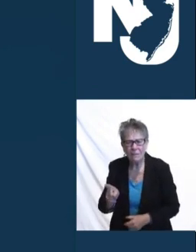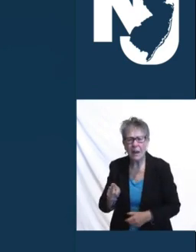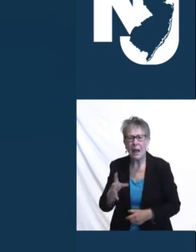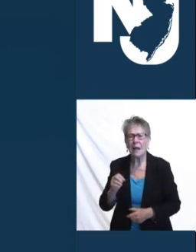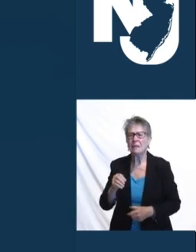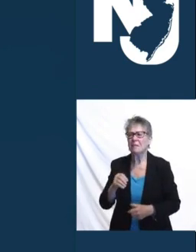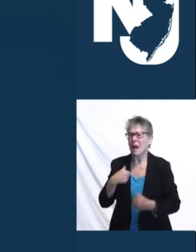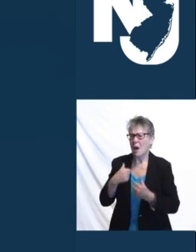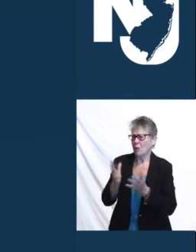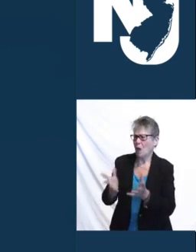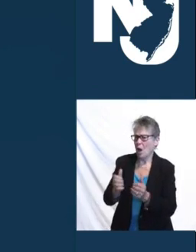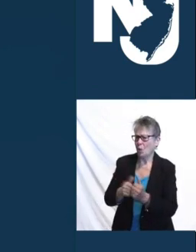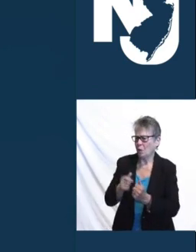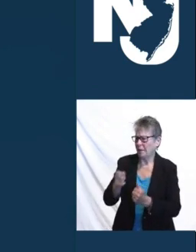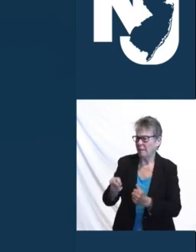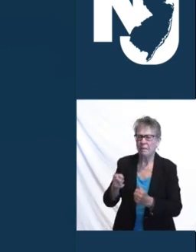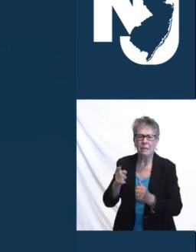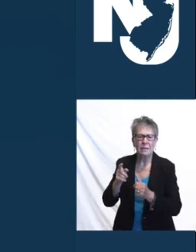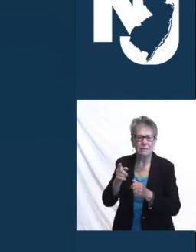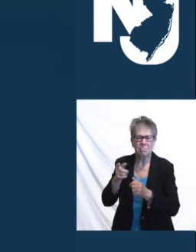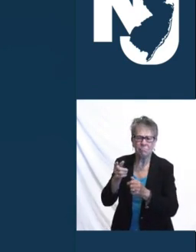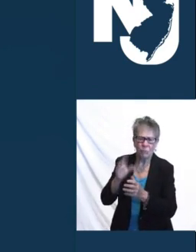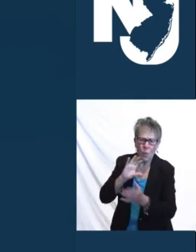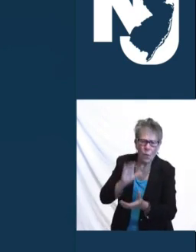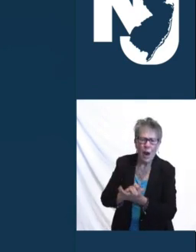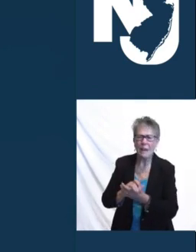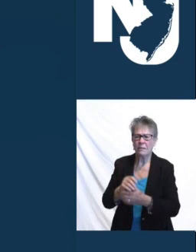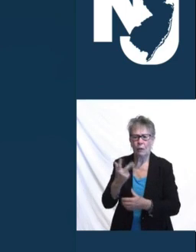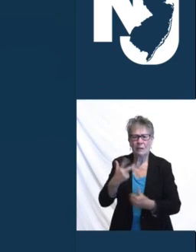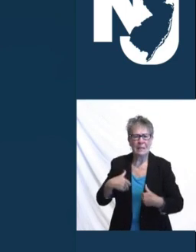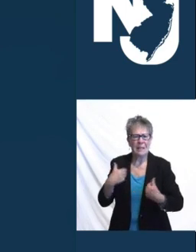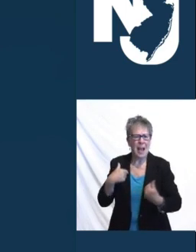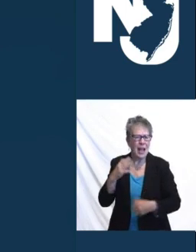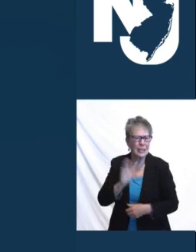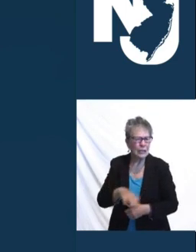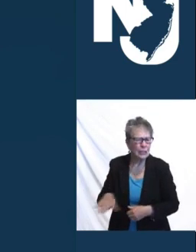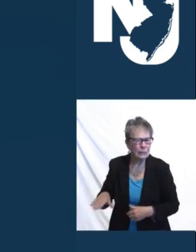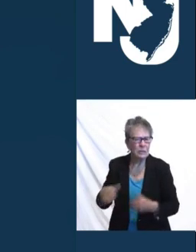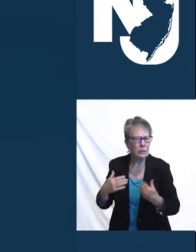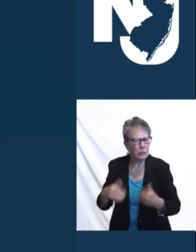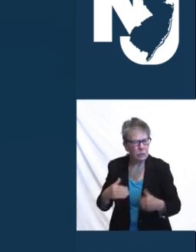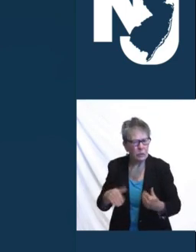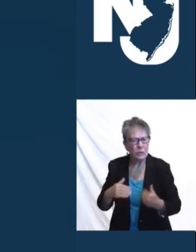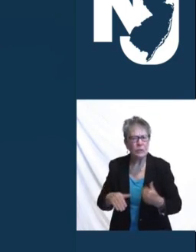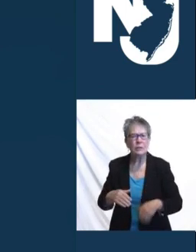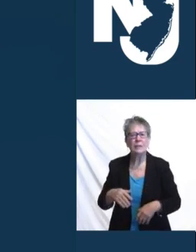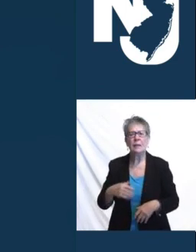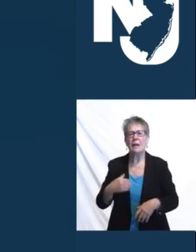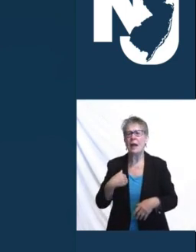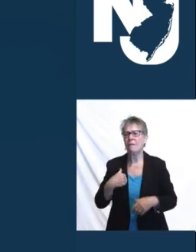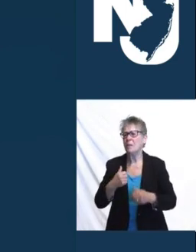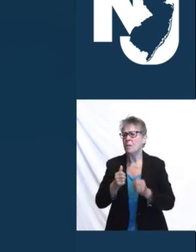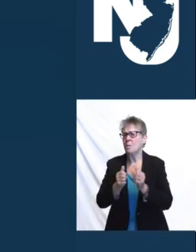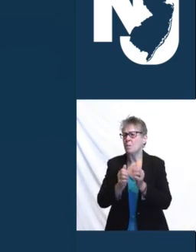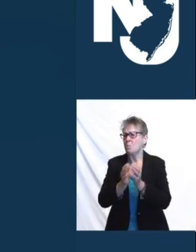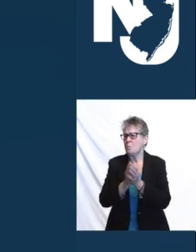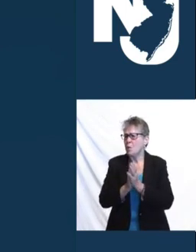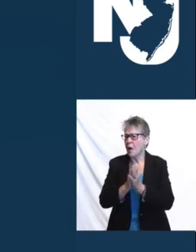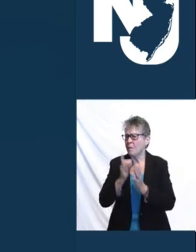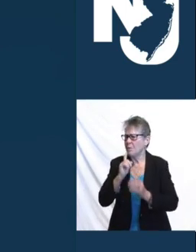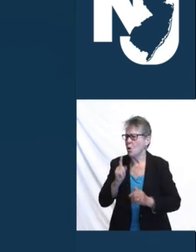young children. They are all in our prayers, as are all the members of the New Jersey State Police and National